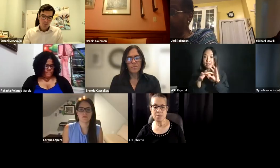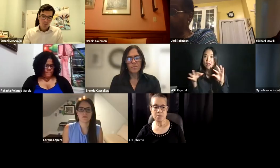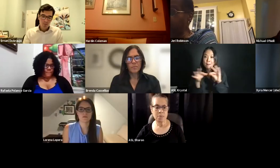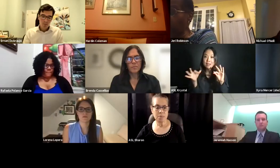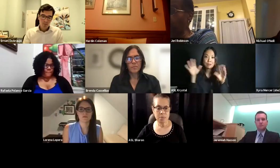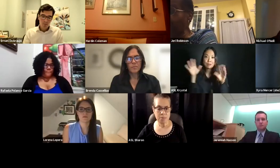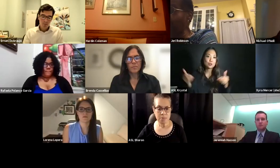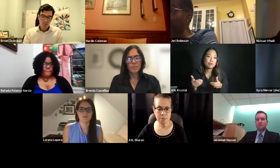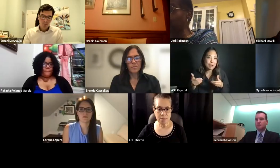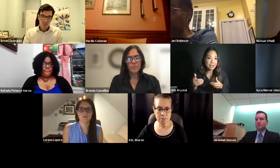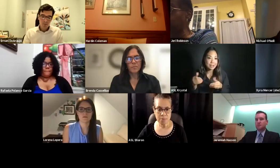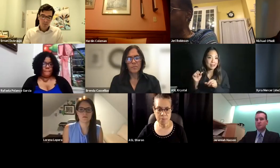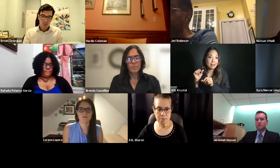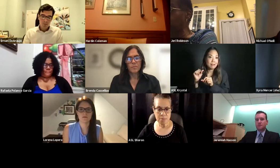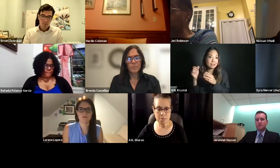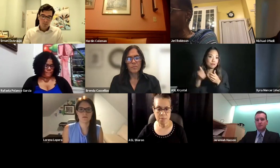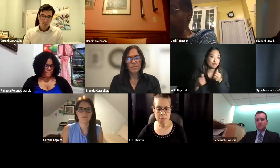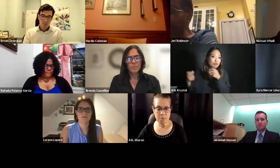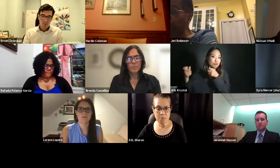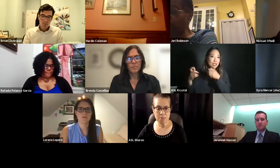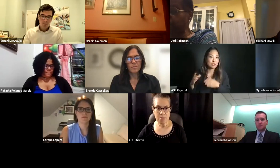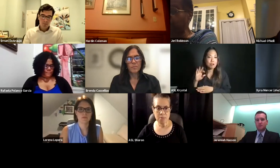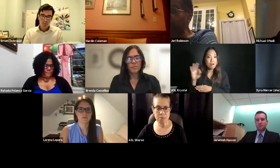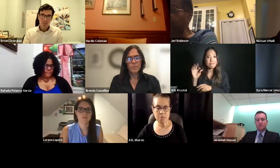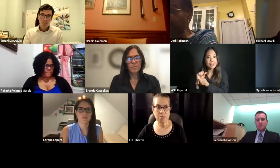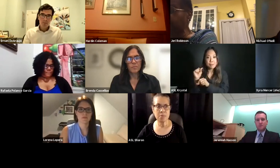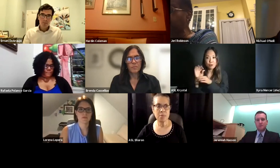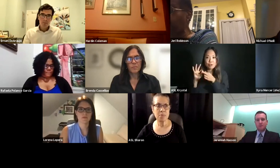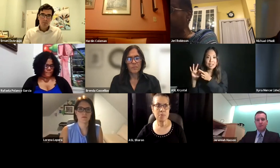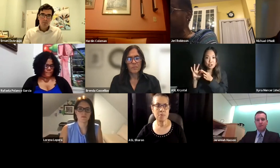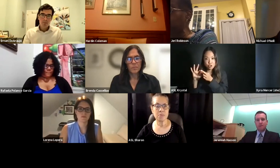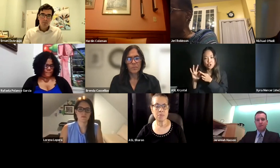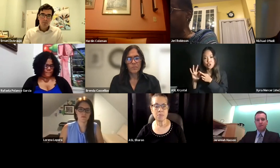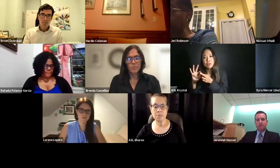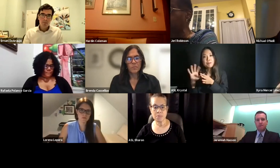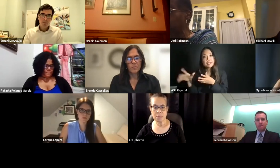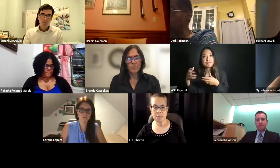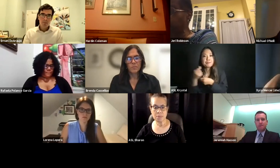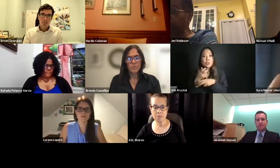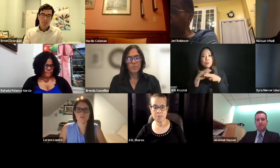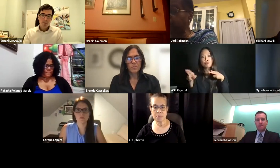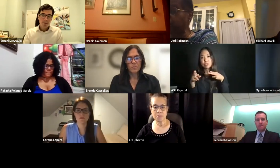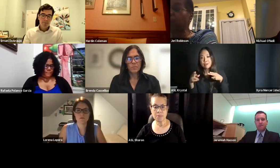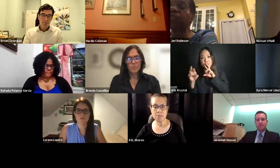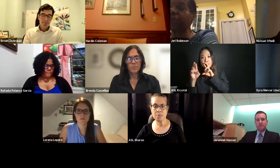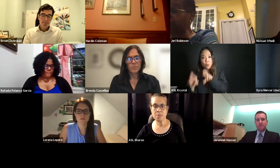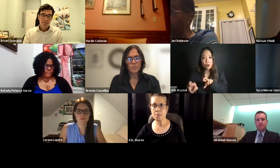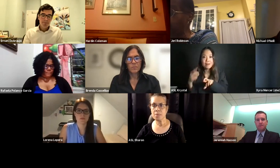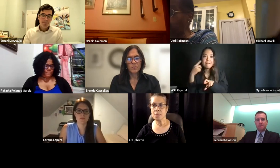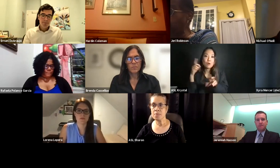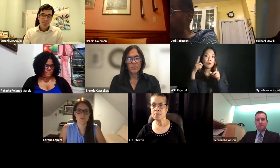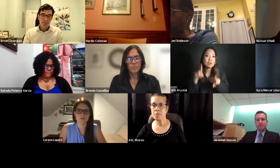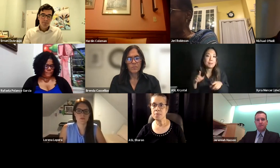um jeremiah hassan to present a brief report on a tentative collective bargaining agreement between the boston school